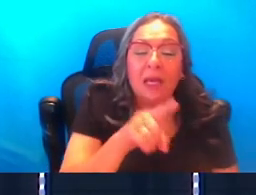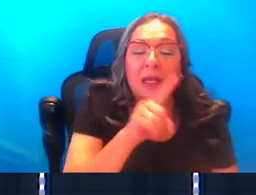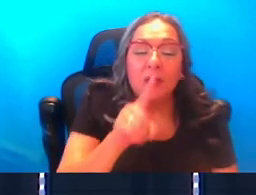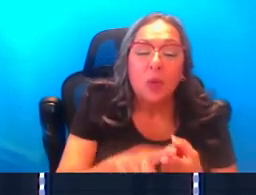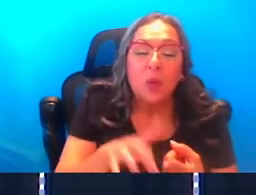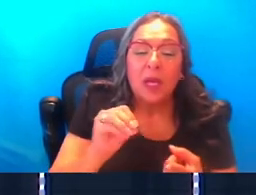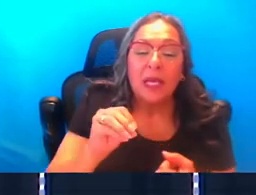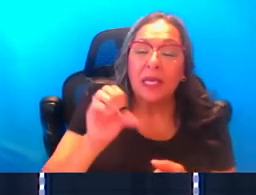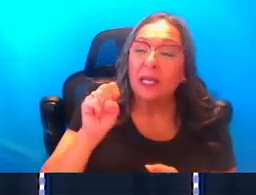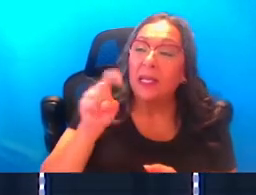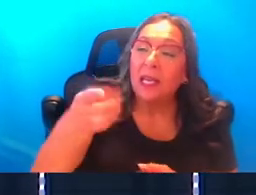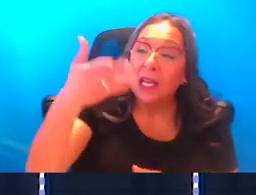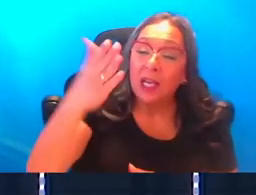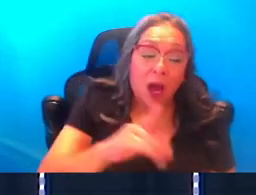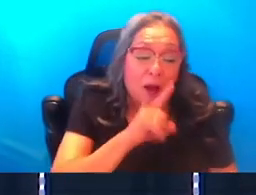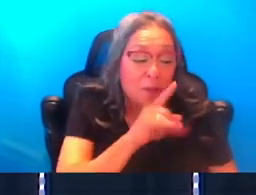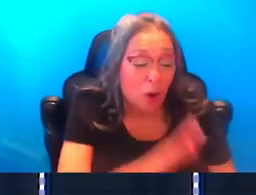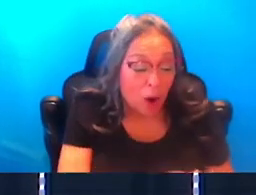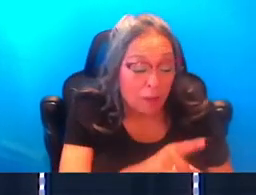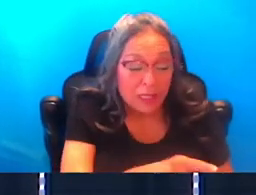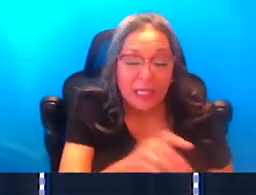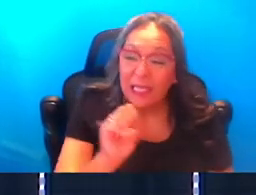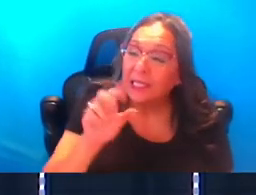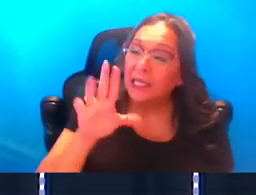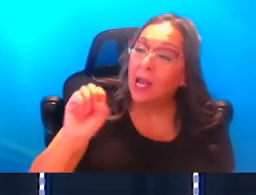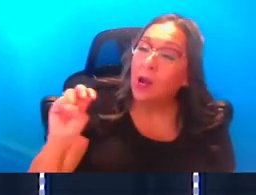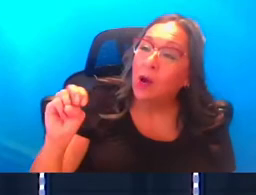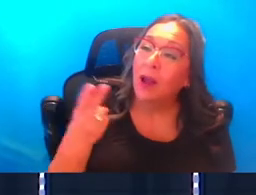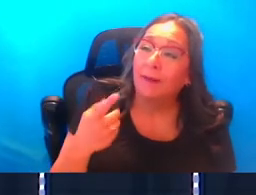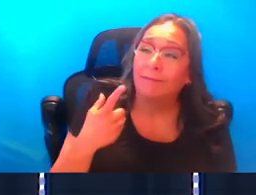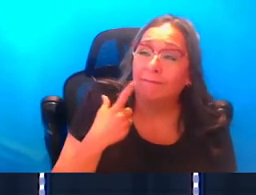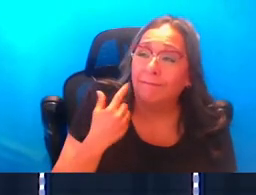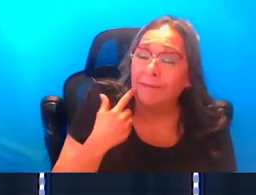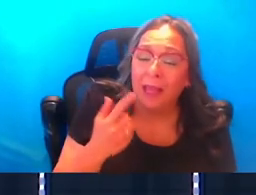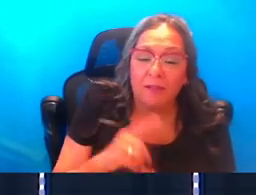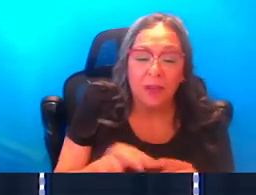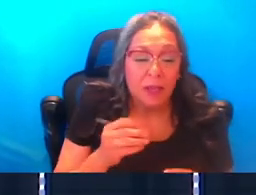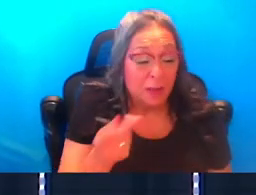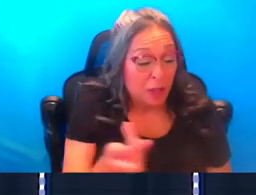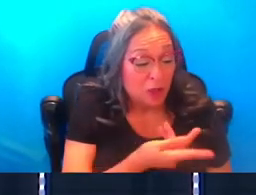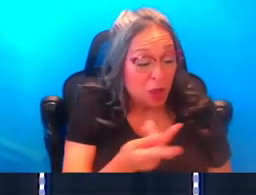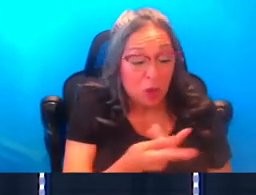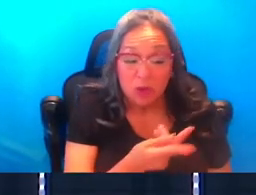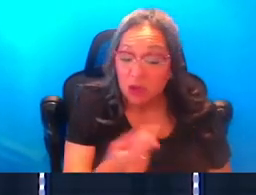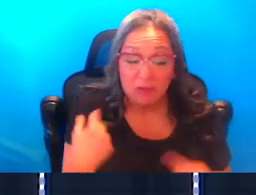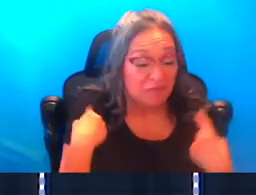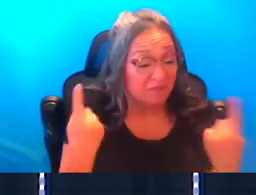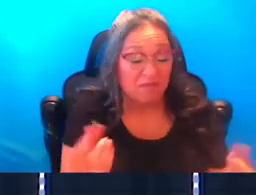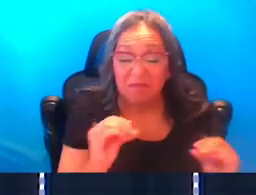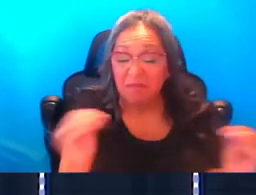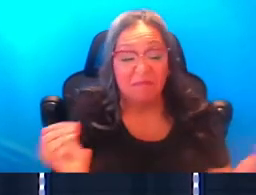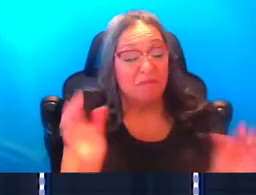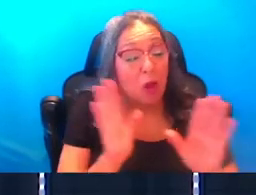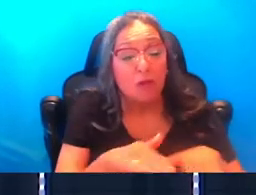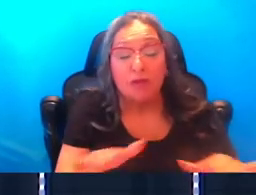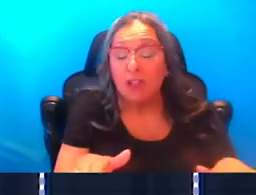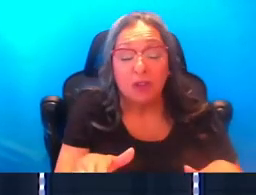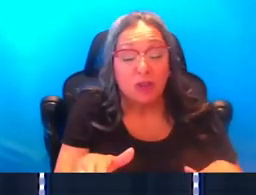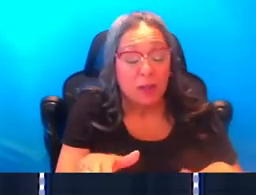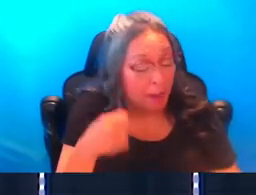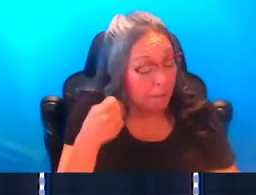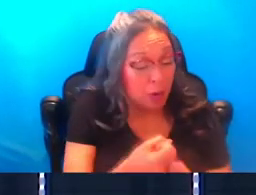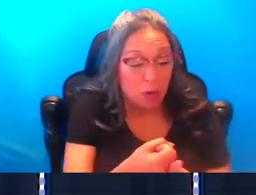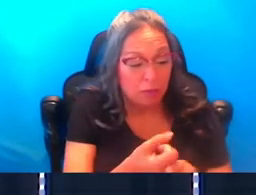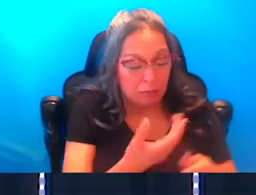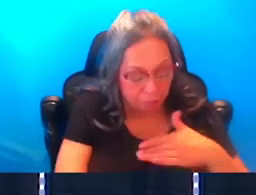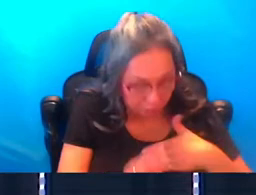promise. So they have this baby, and they had been infertile most of their adult lives. And all of a sudden, this baby comes along. How much